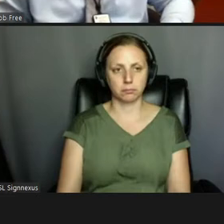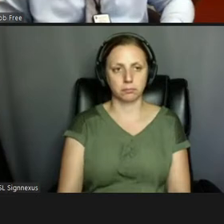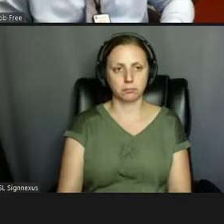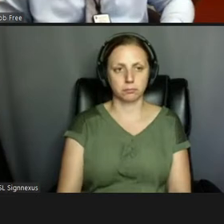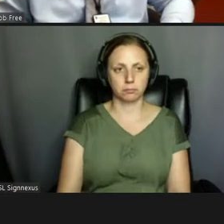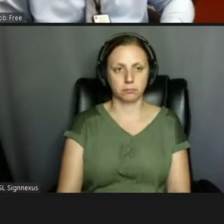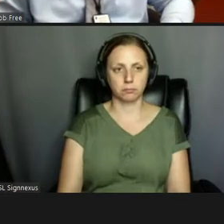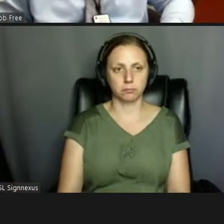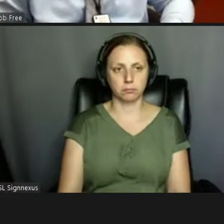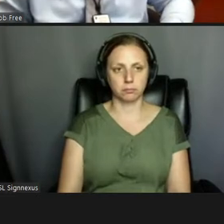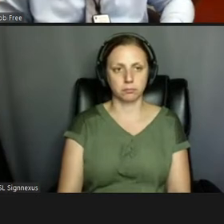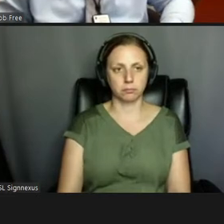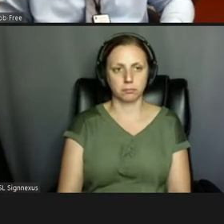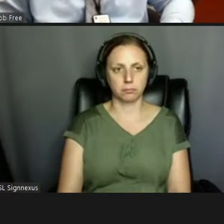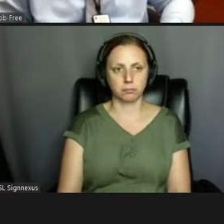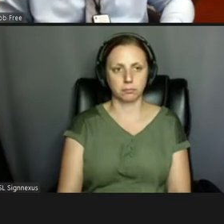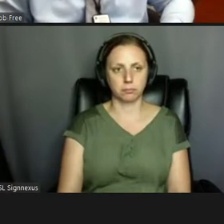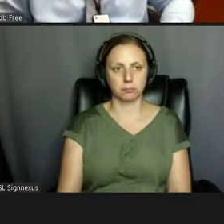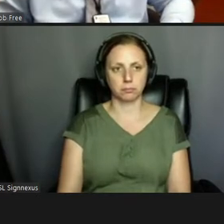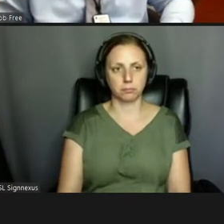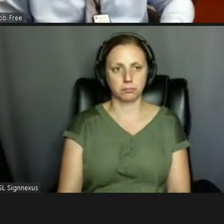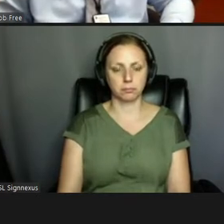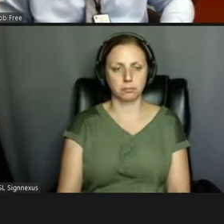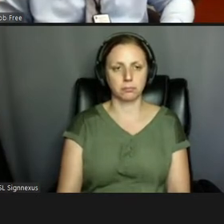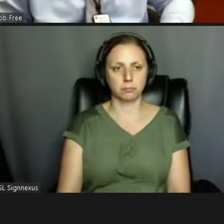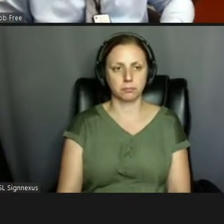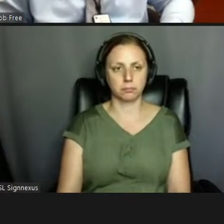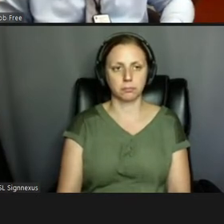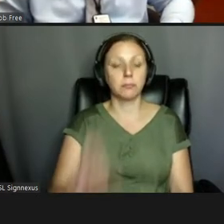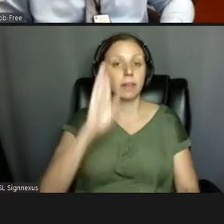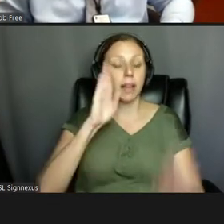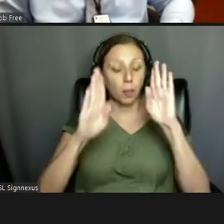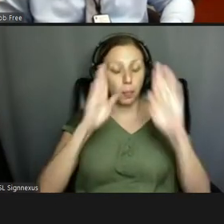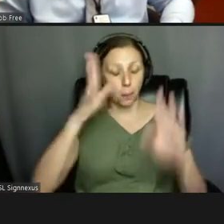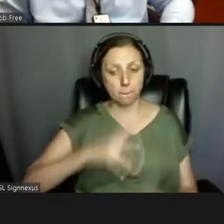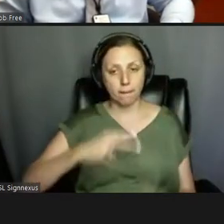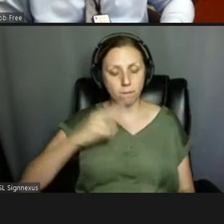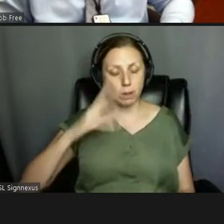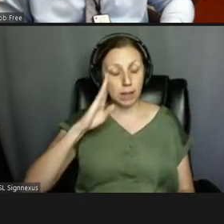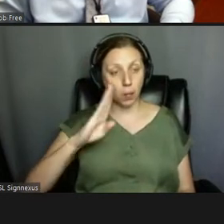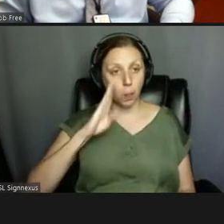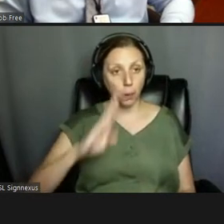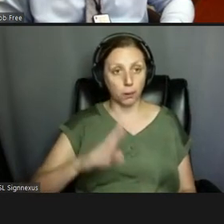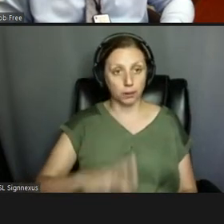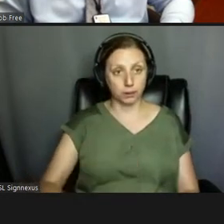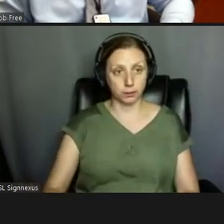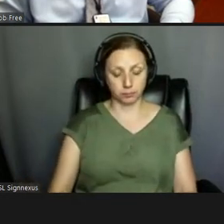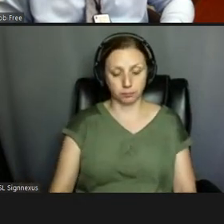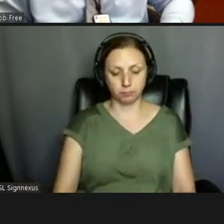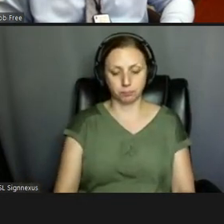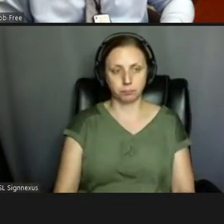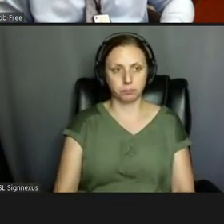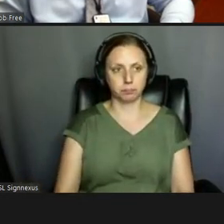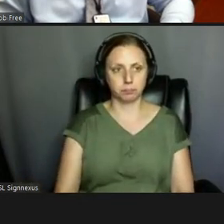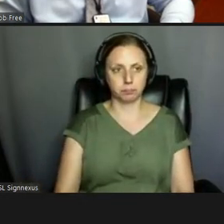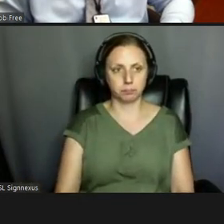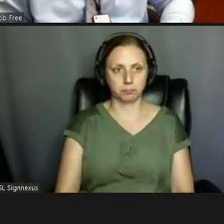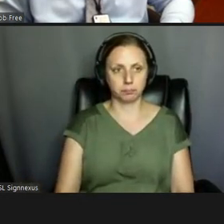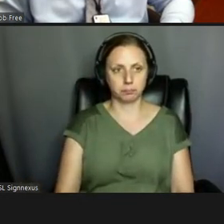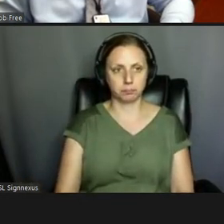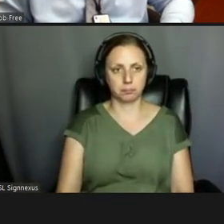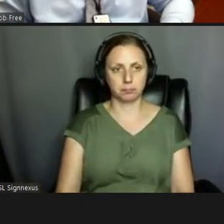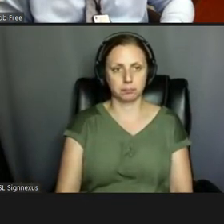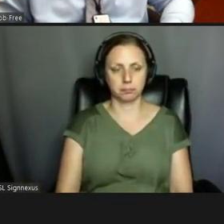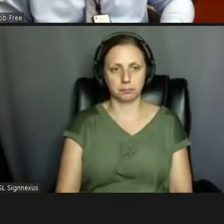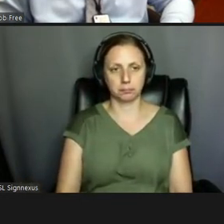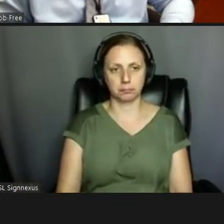Hello. Hi, everybody. So, like many of the previous speakers, I have similar backgrounds.